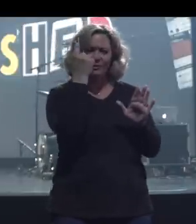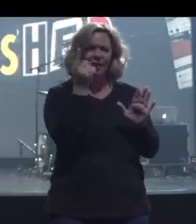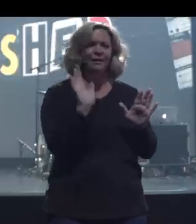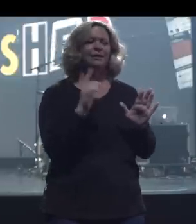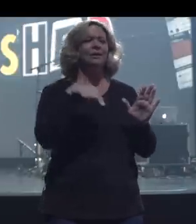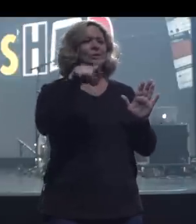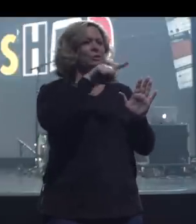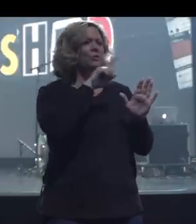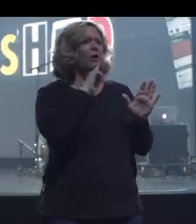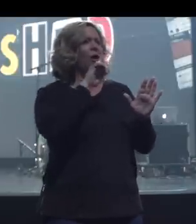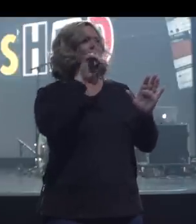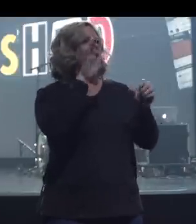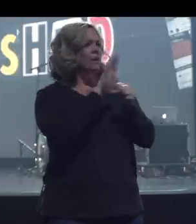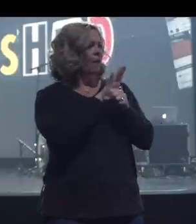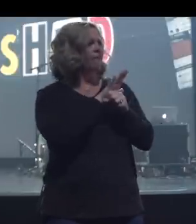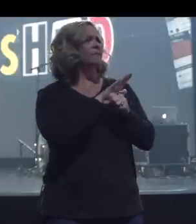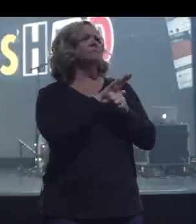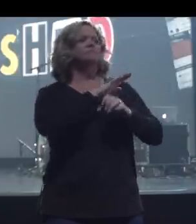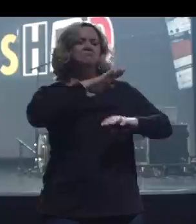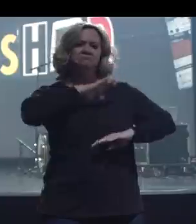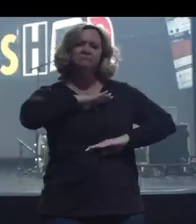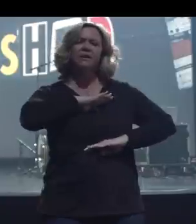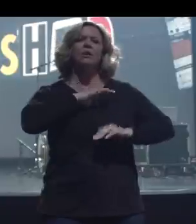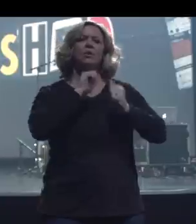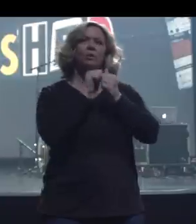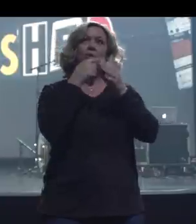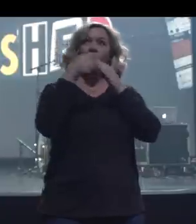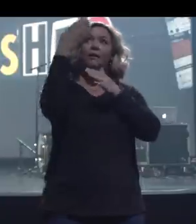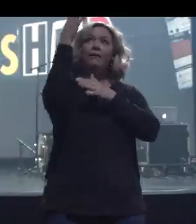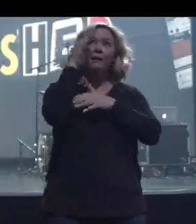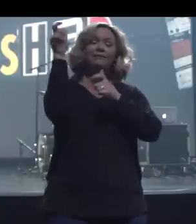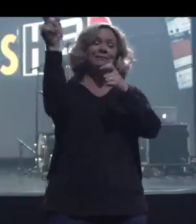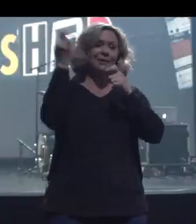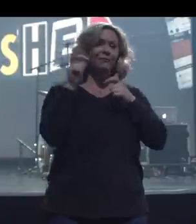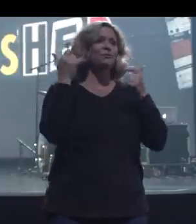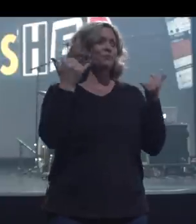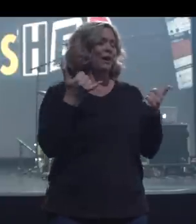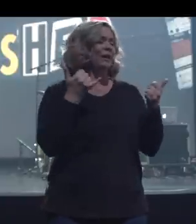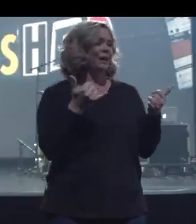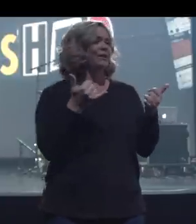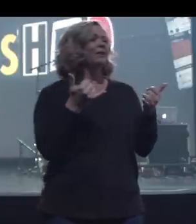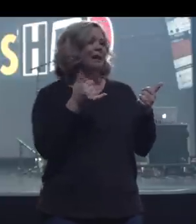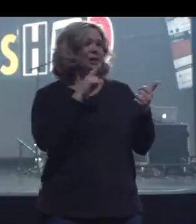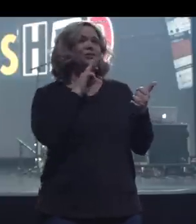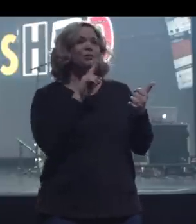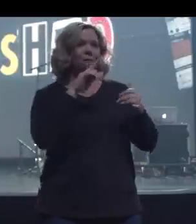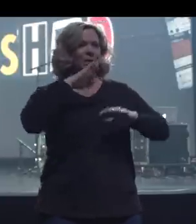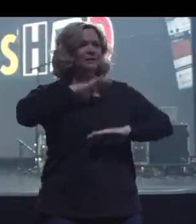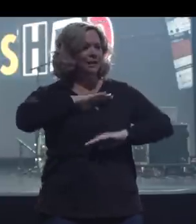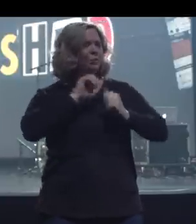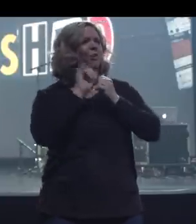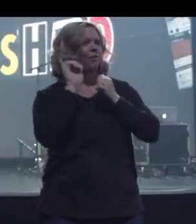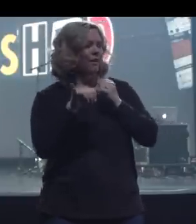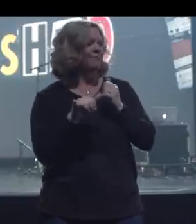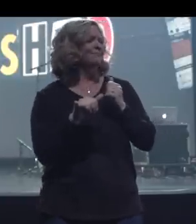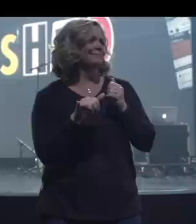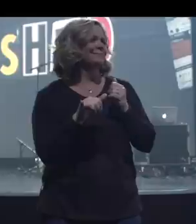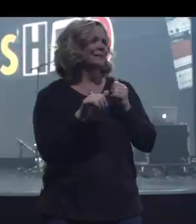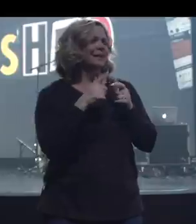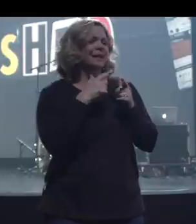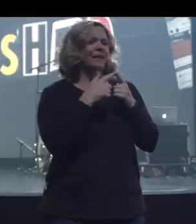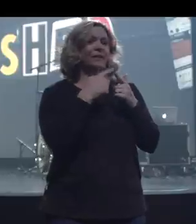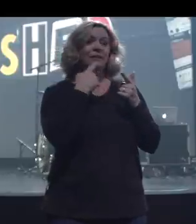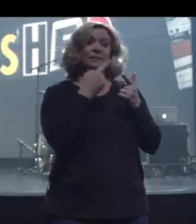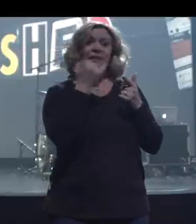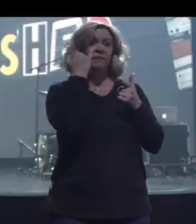You are enough with what God's given you right now. You're enough, and you can be content with that. And then he tells us what's on the line